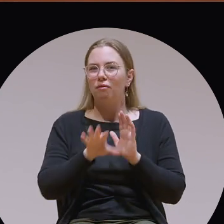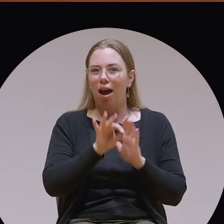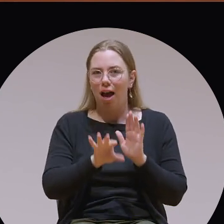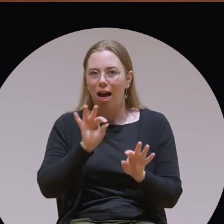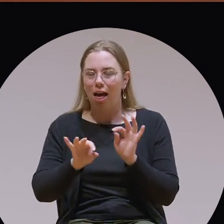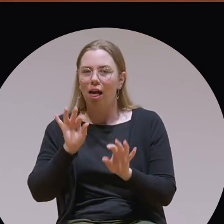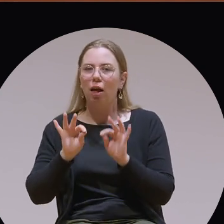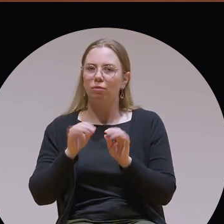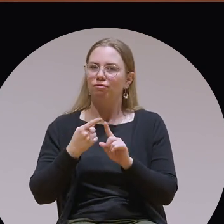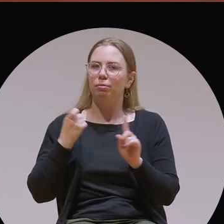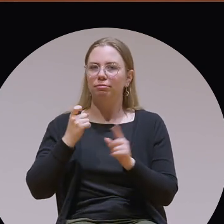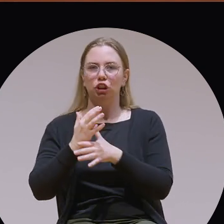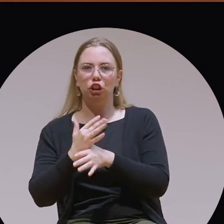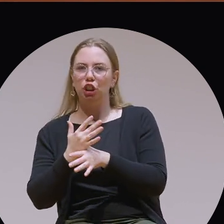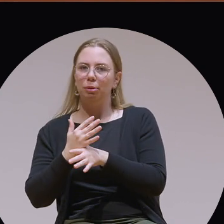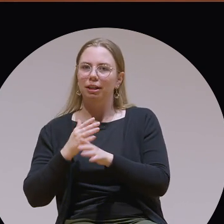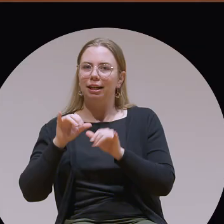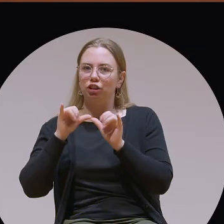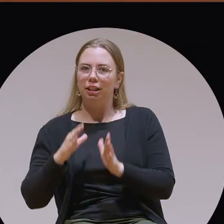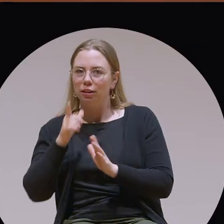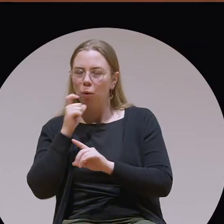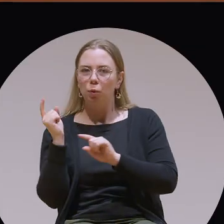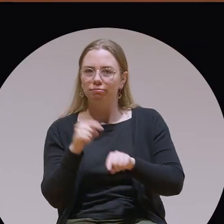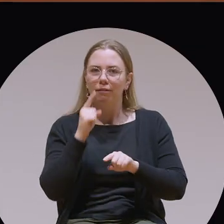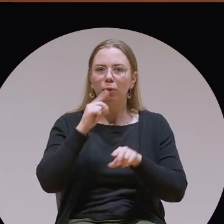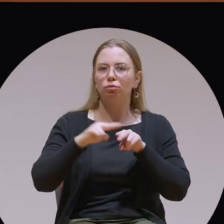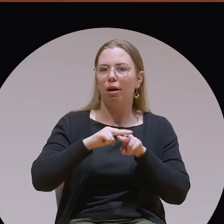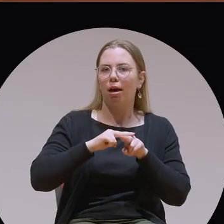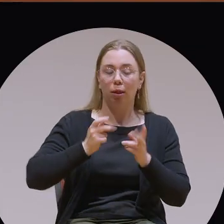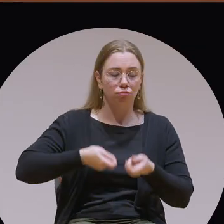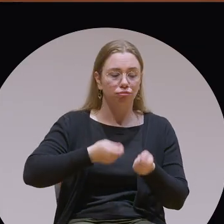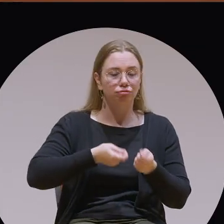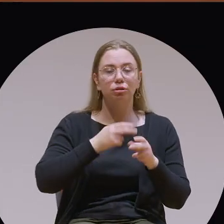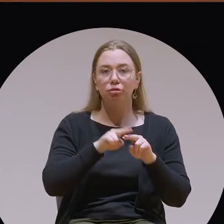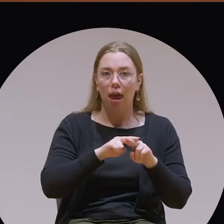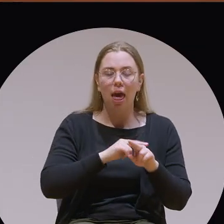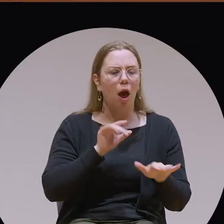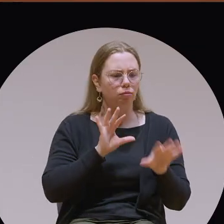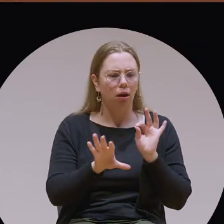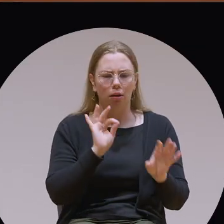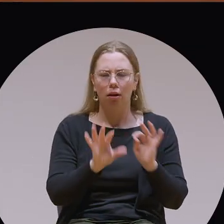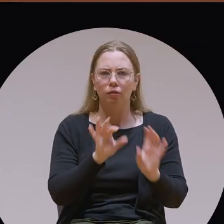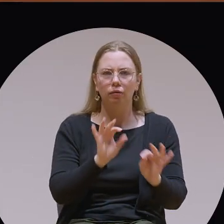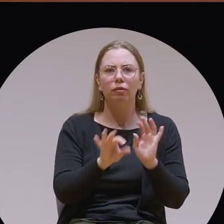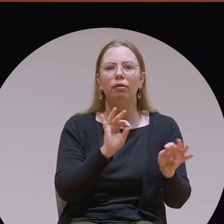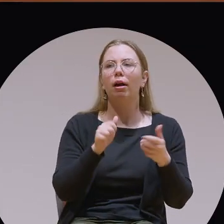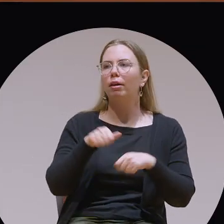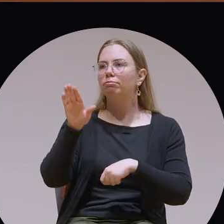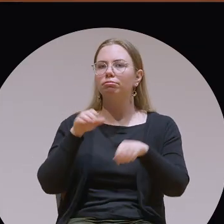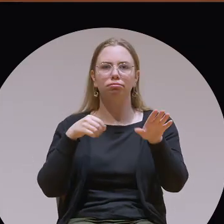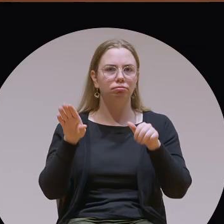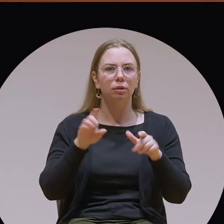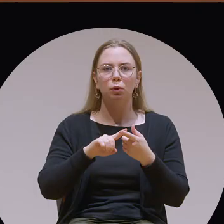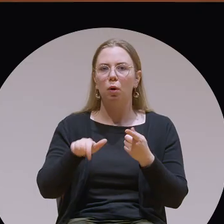railway engineers who dug the tracks and dug the hardware to put the railway line up the Gulf Coast of Mexico, and in that